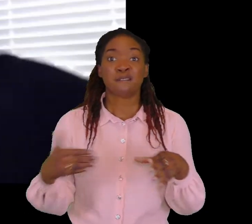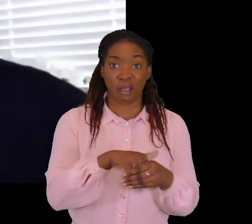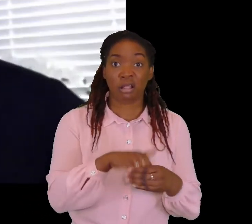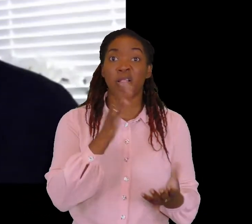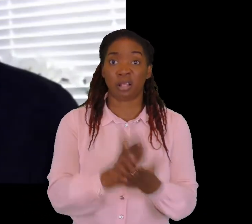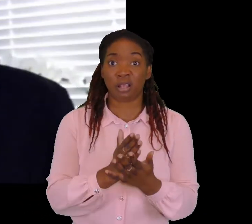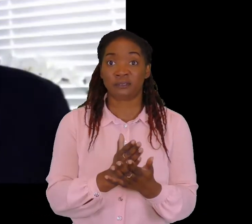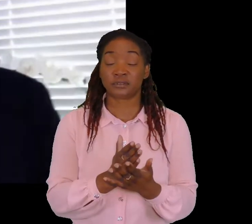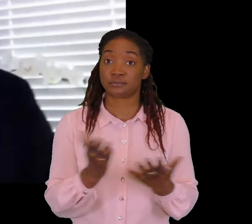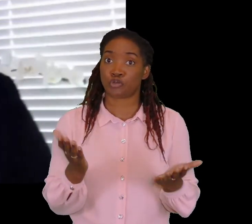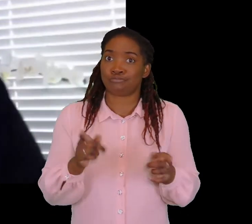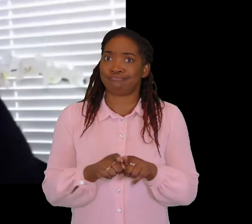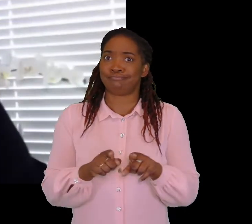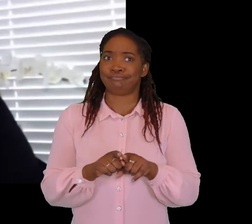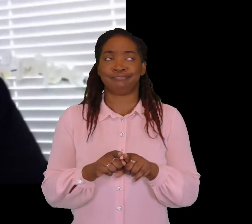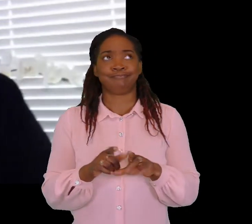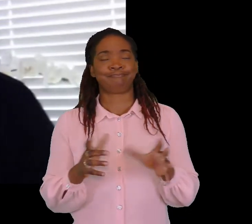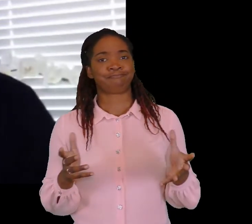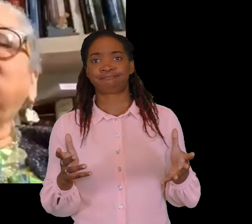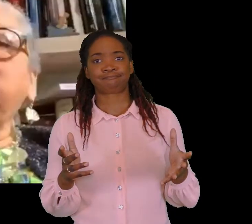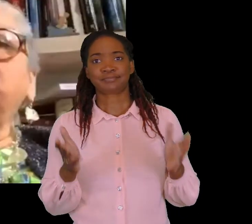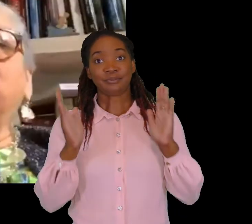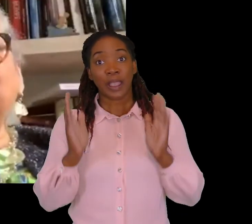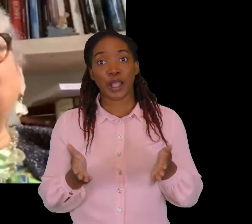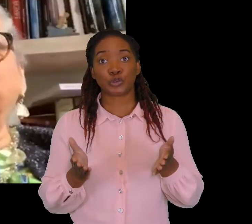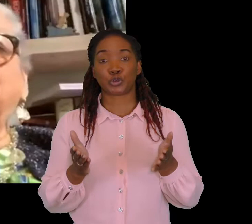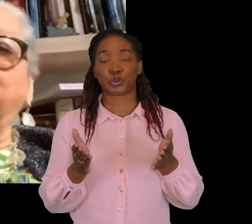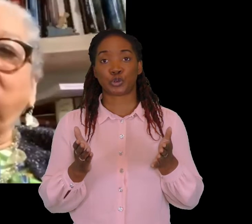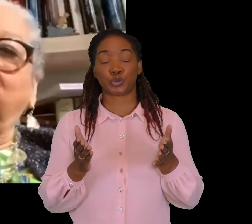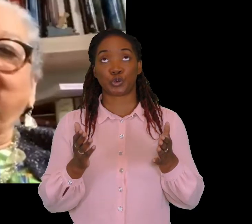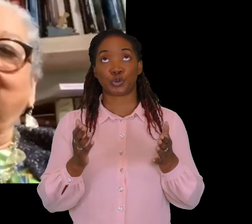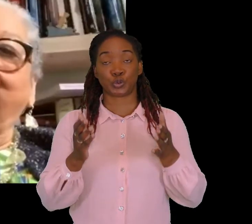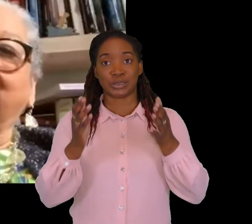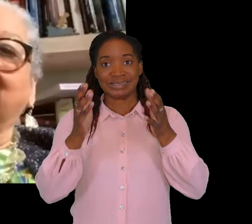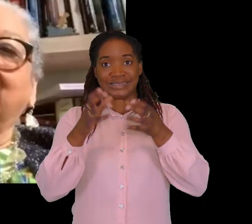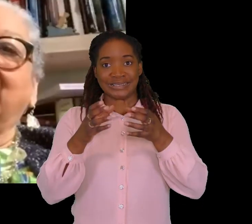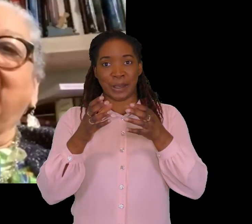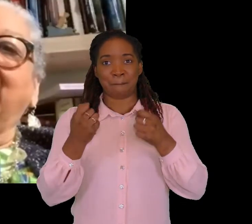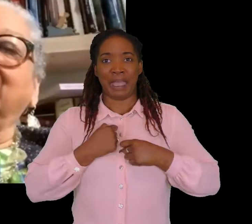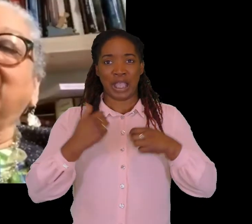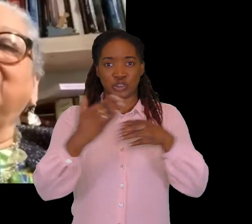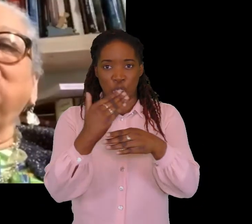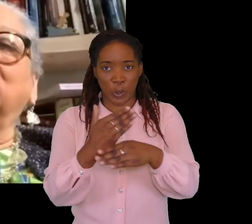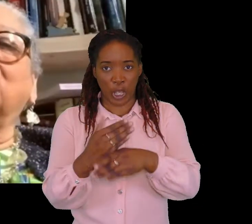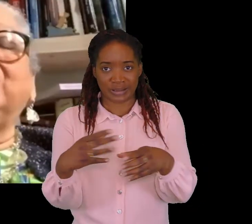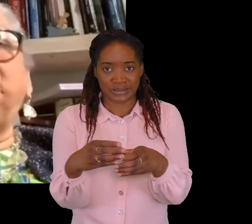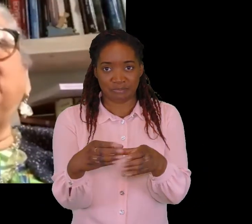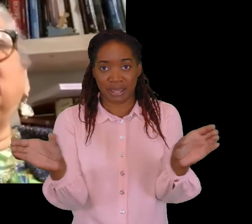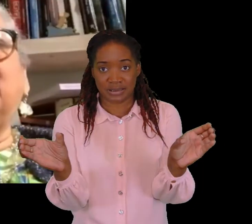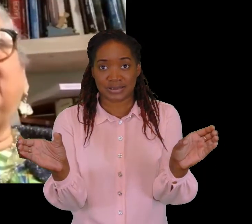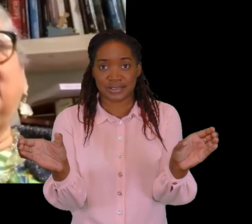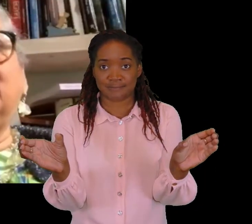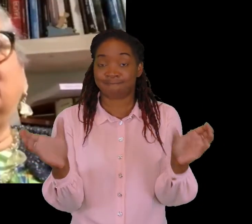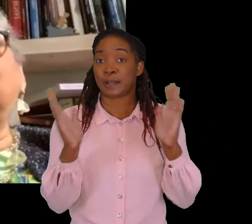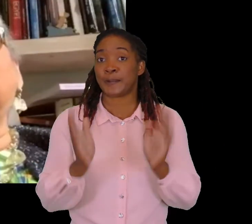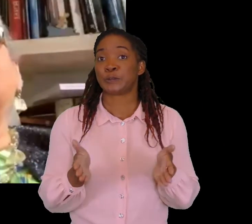involved. I mean, but also it was, you had to departmentalize what you were doing. And you also had to put